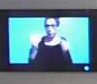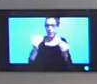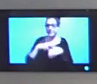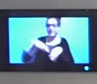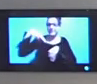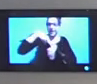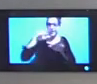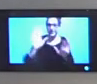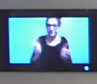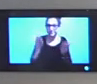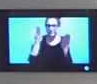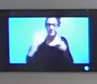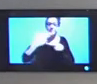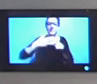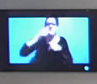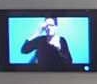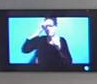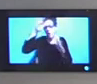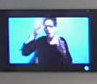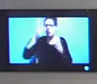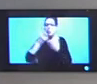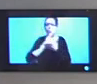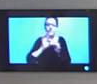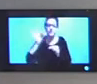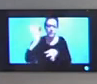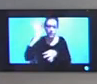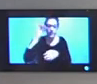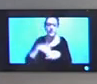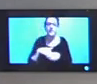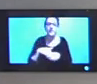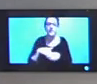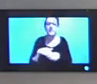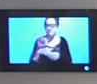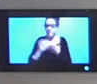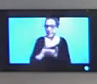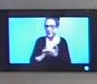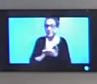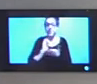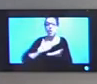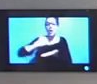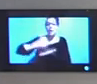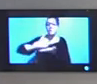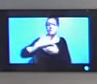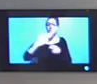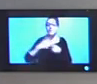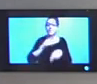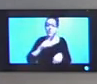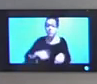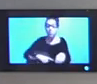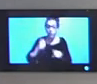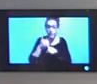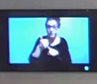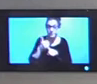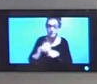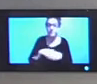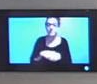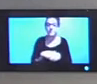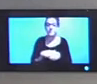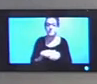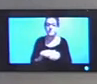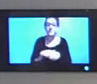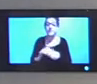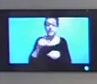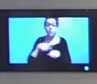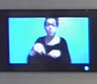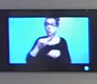of the Father, and of the Son, and of the Holy Spirit. Amen. Our help is in the name of the Lord. If you, O Lord, kept